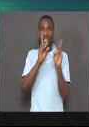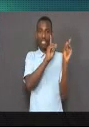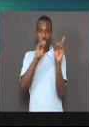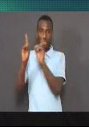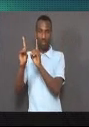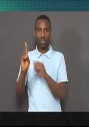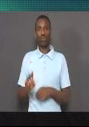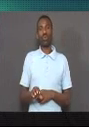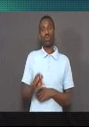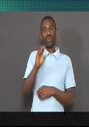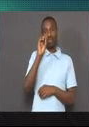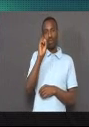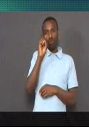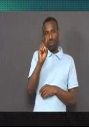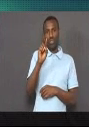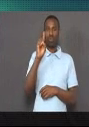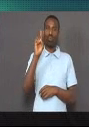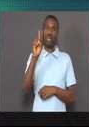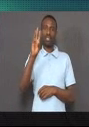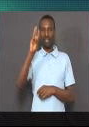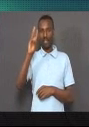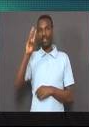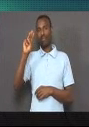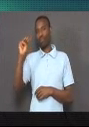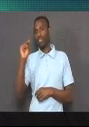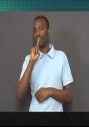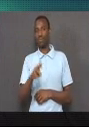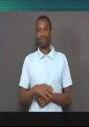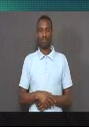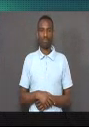0.5 seconds, the displacement is